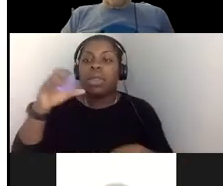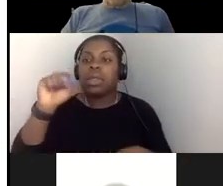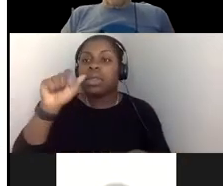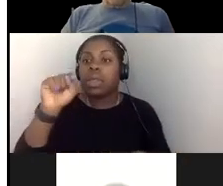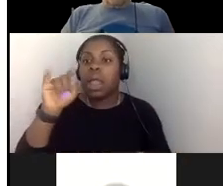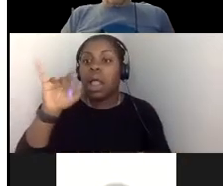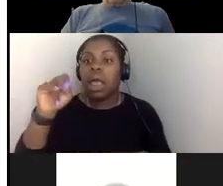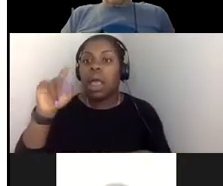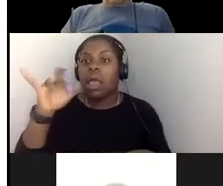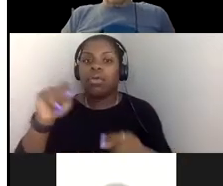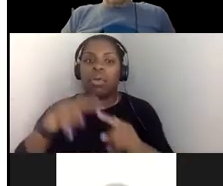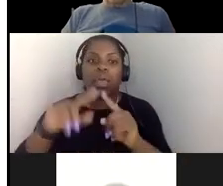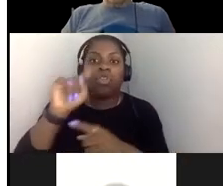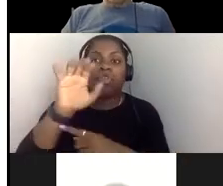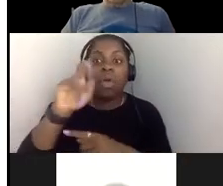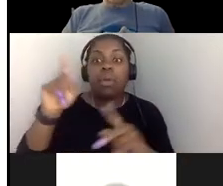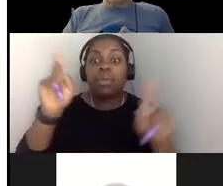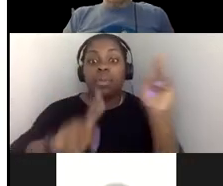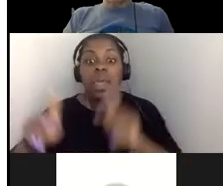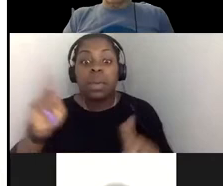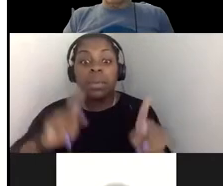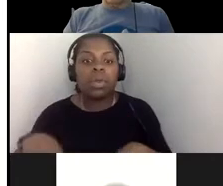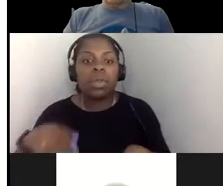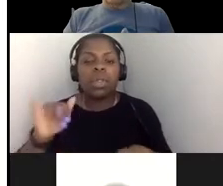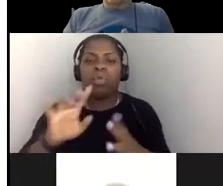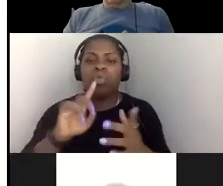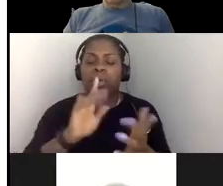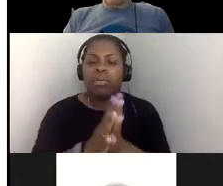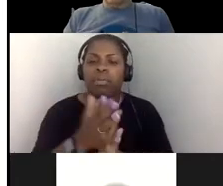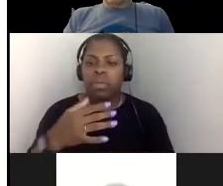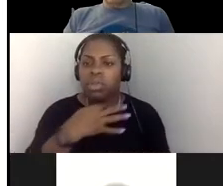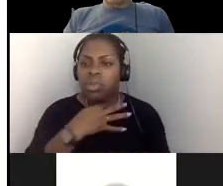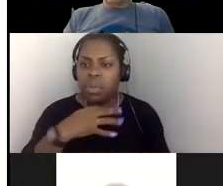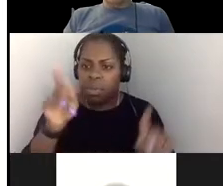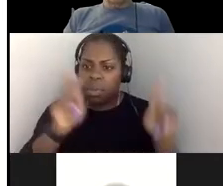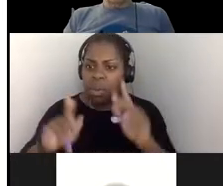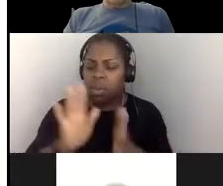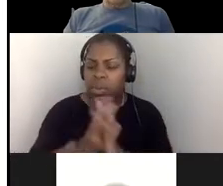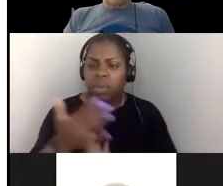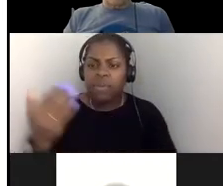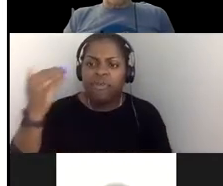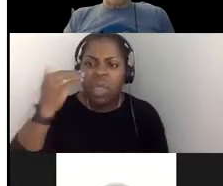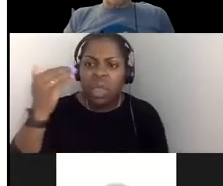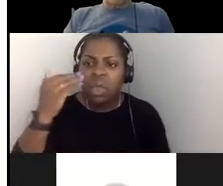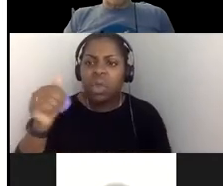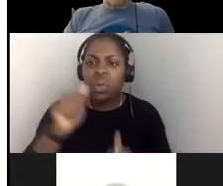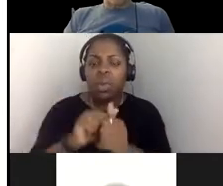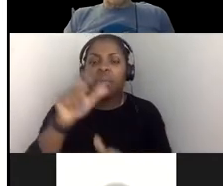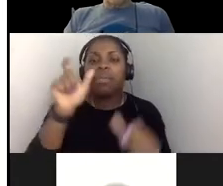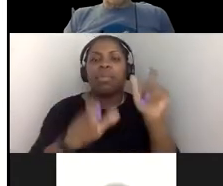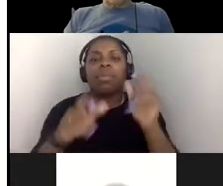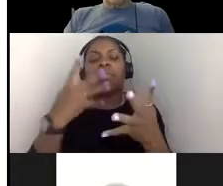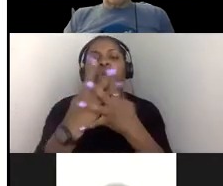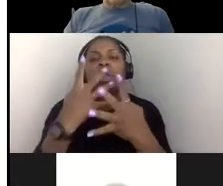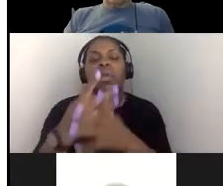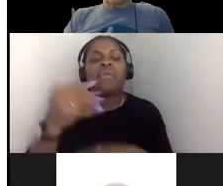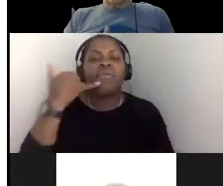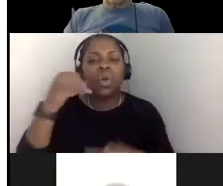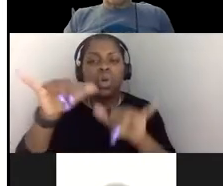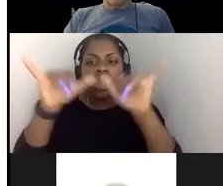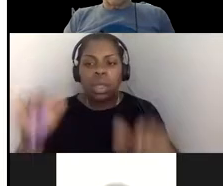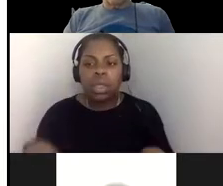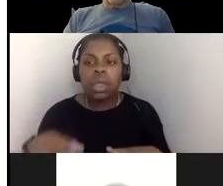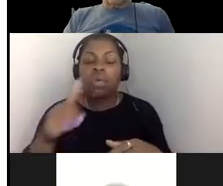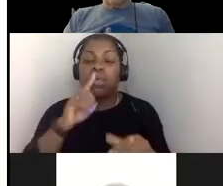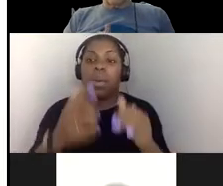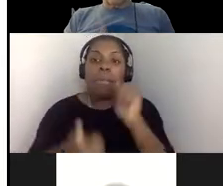people, which is a subsidiary of Securus. And for people who might be familiar with prison phone systems, Securus is a major